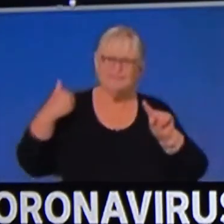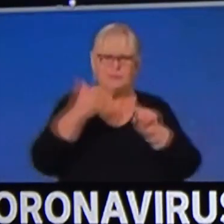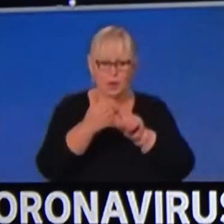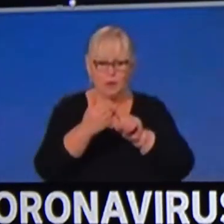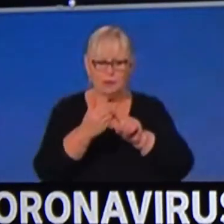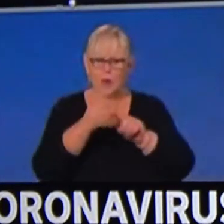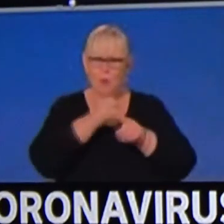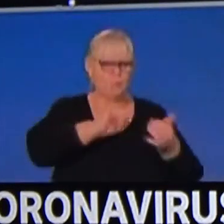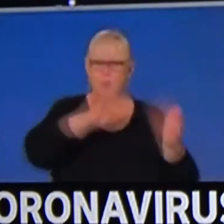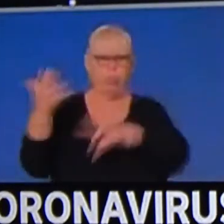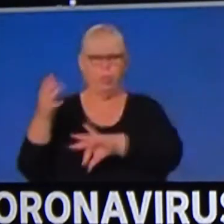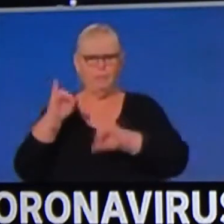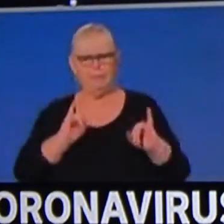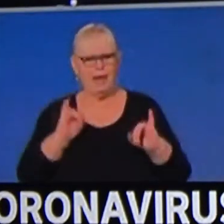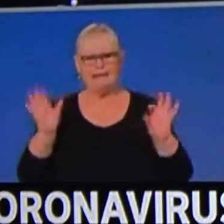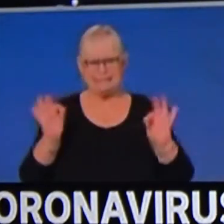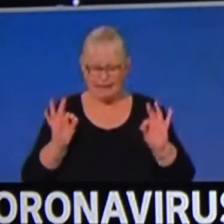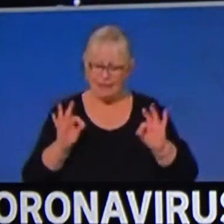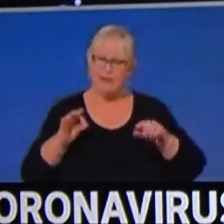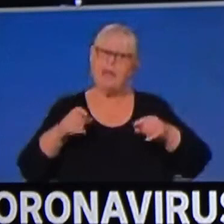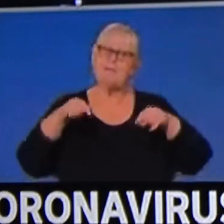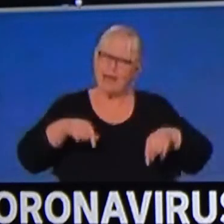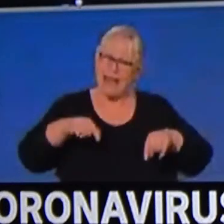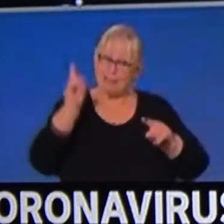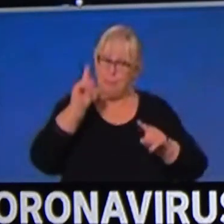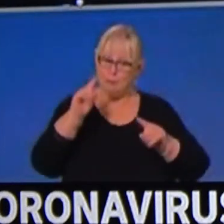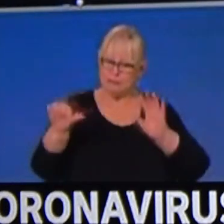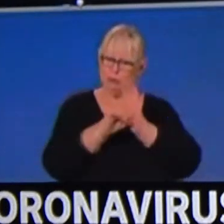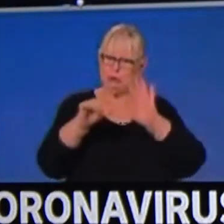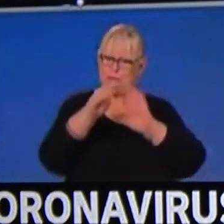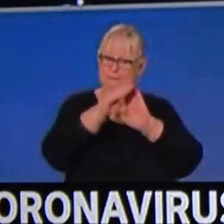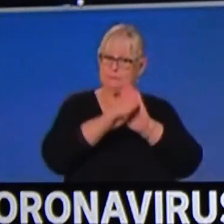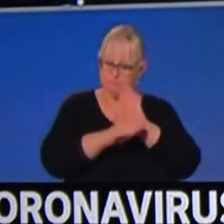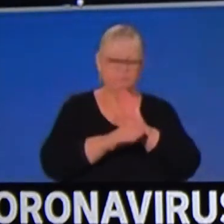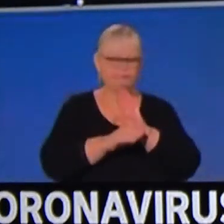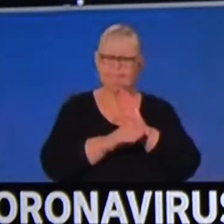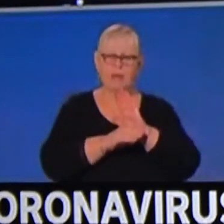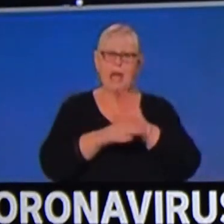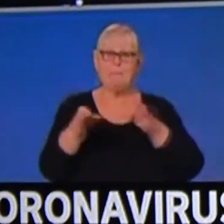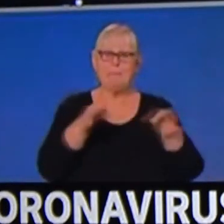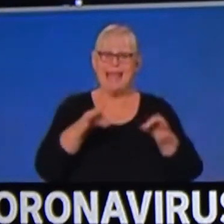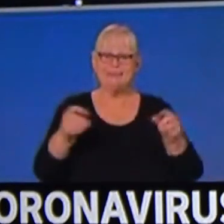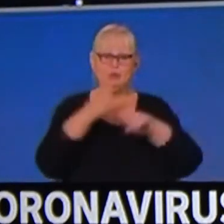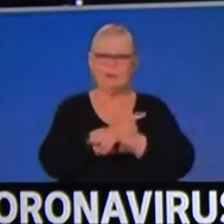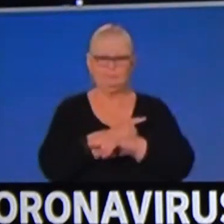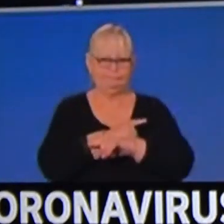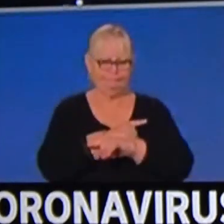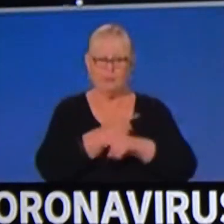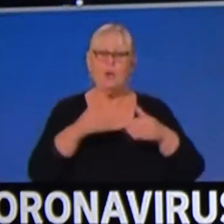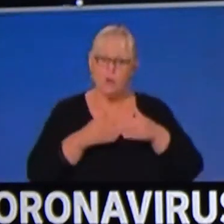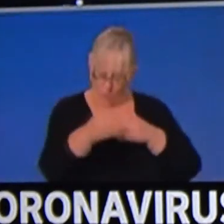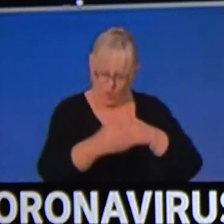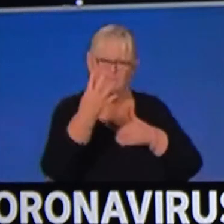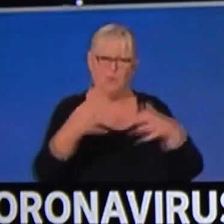be very clear with Australians that the baseline restrictions that we have in place at the moment, there are no plans to change those for the next 4